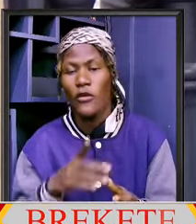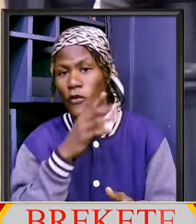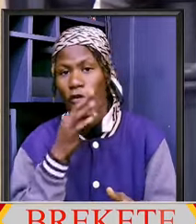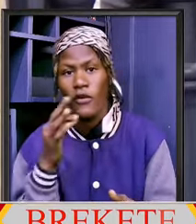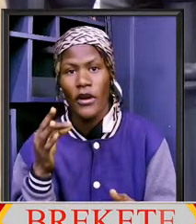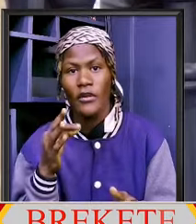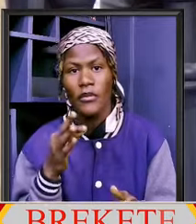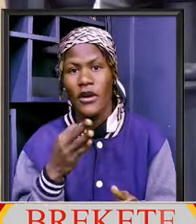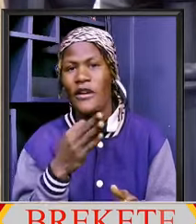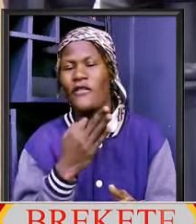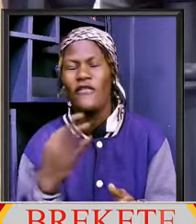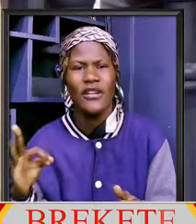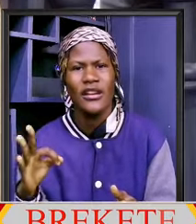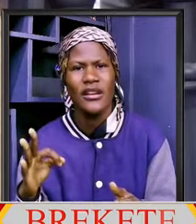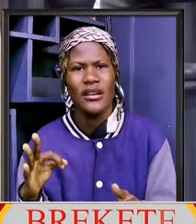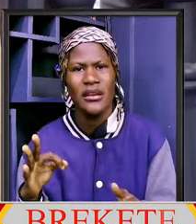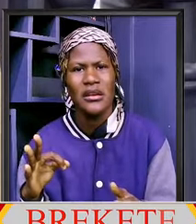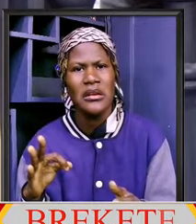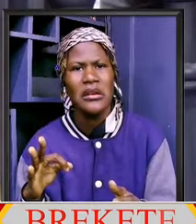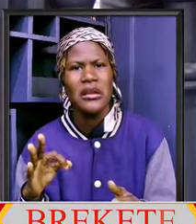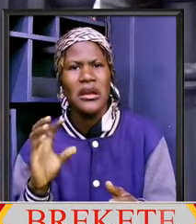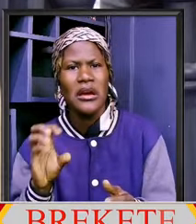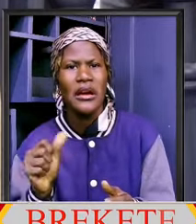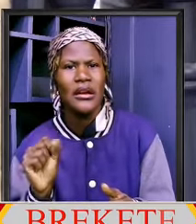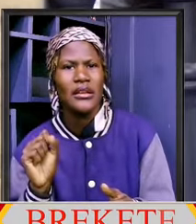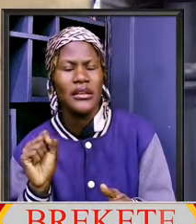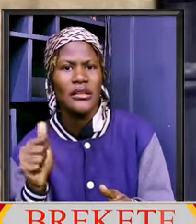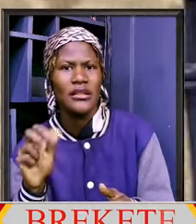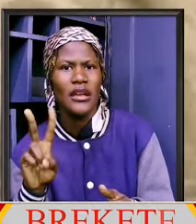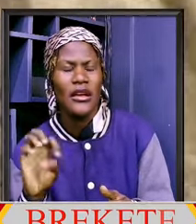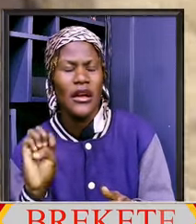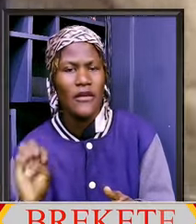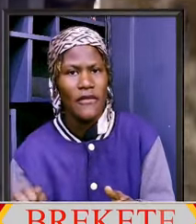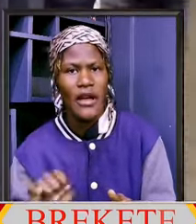find cassava, yam, corn.